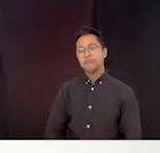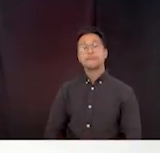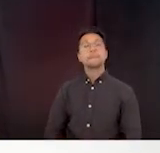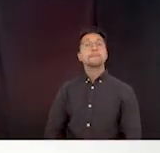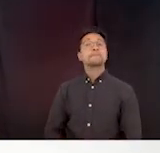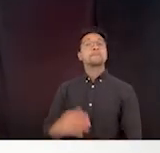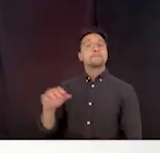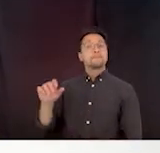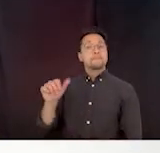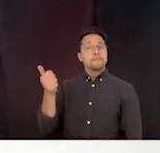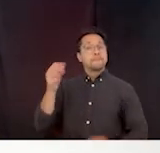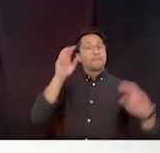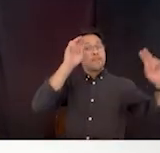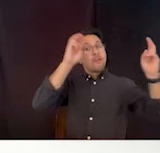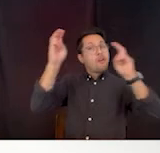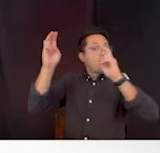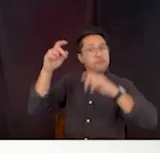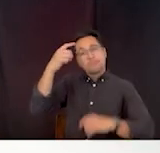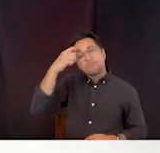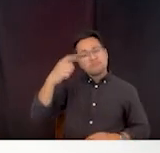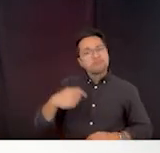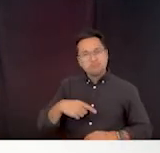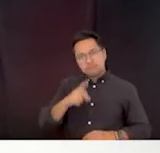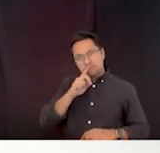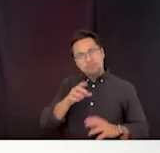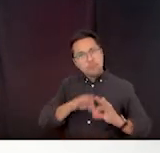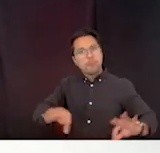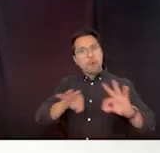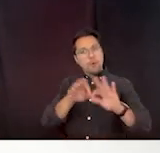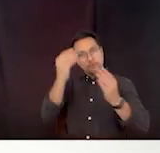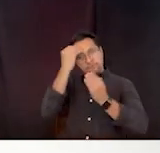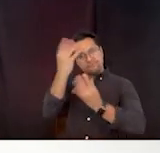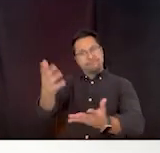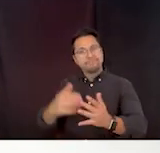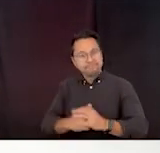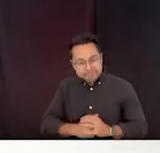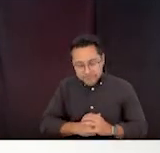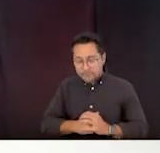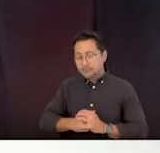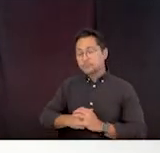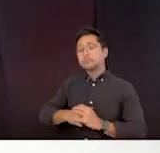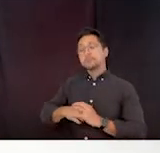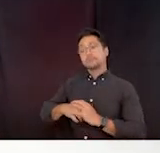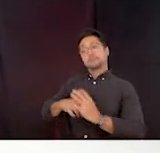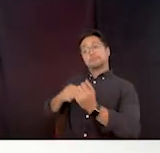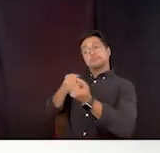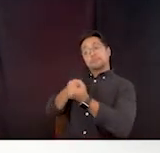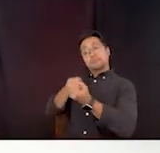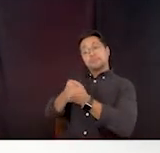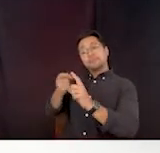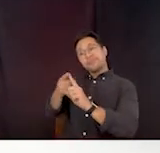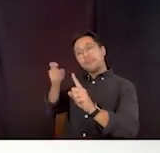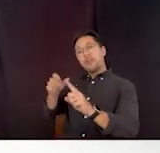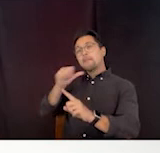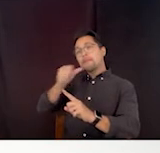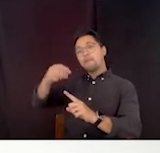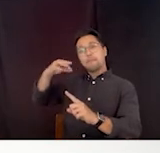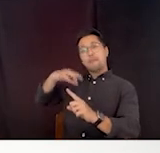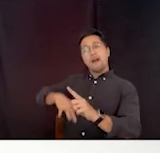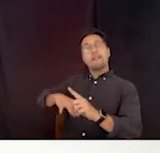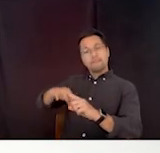Now, the other topic that we thought was really important to share with you today is the support that you can receive from nonprofit